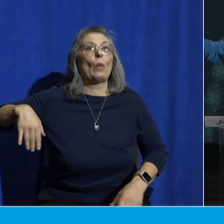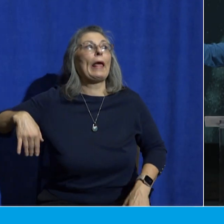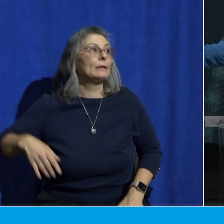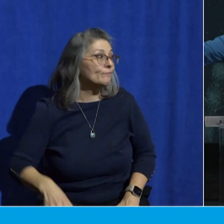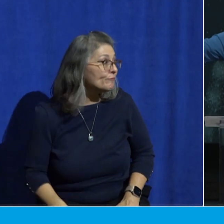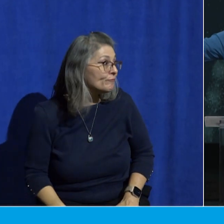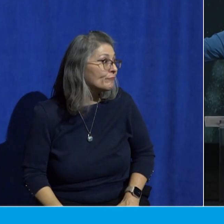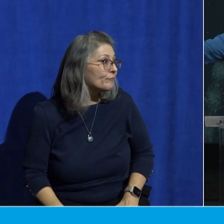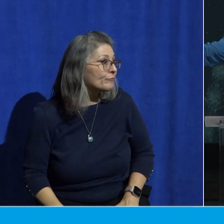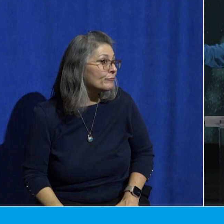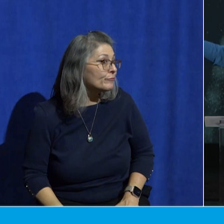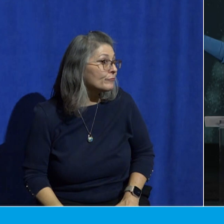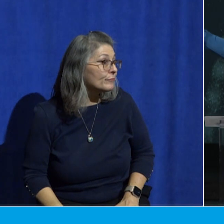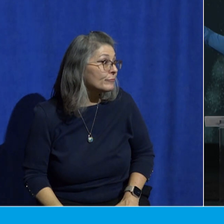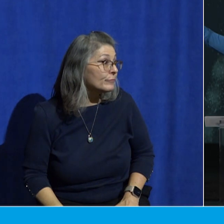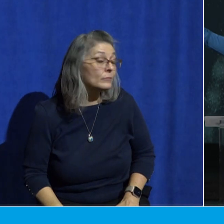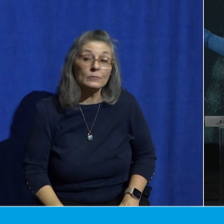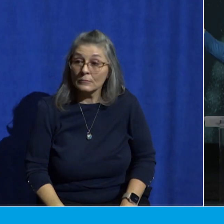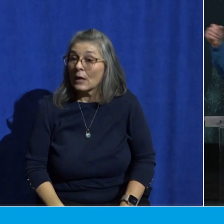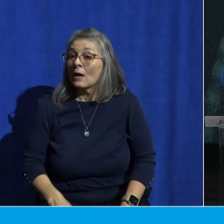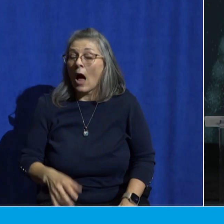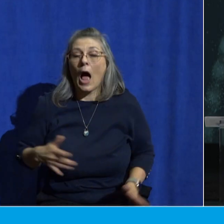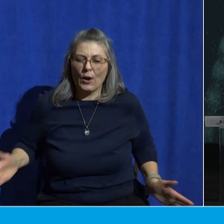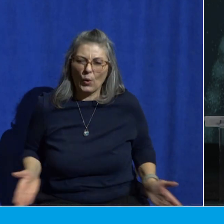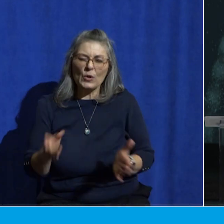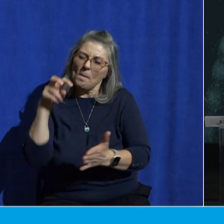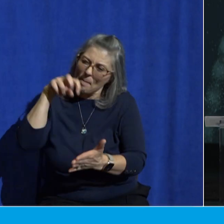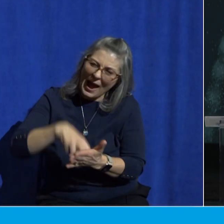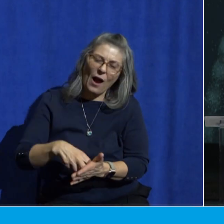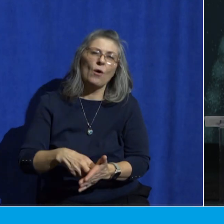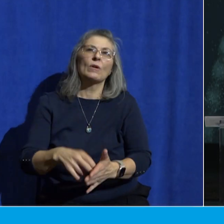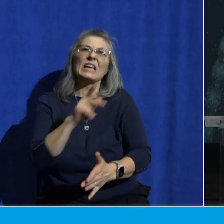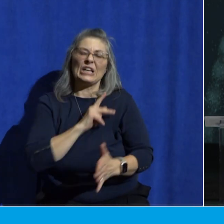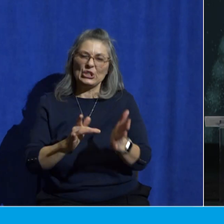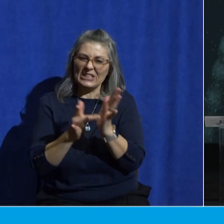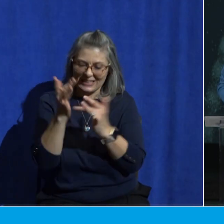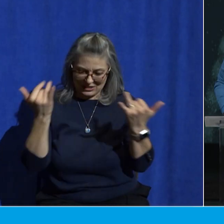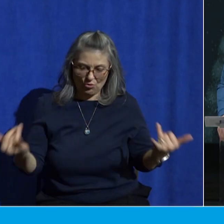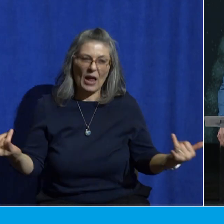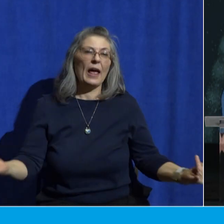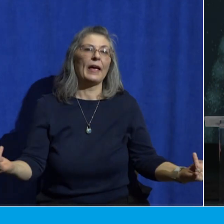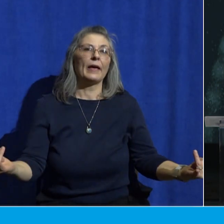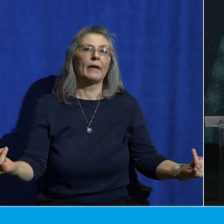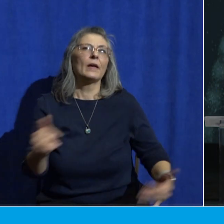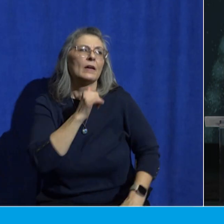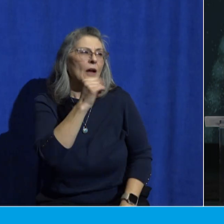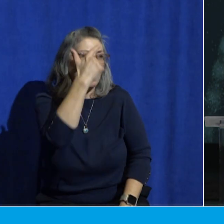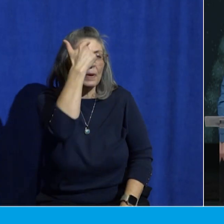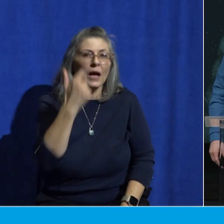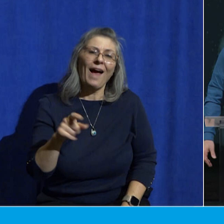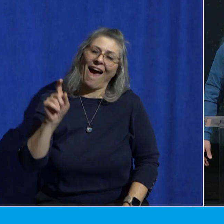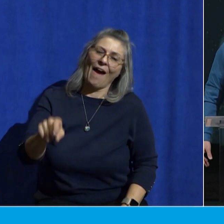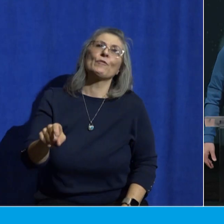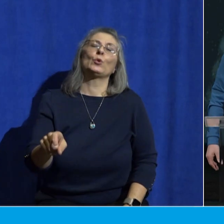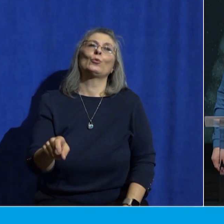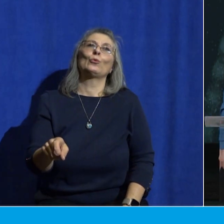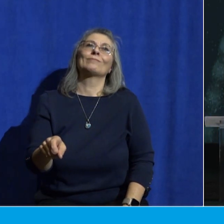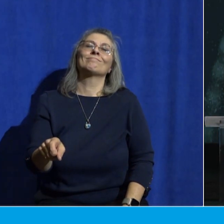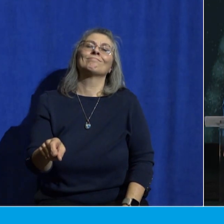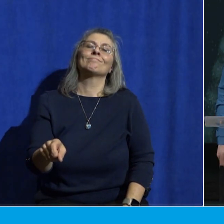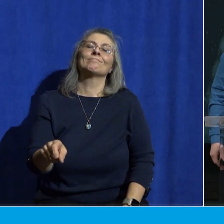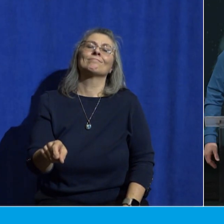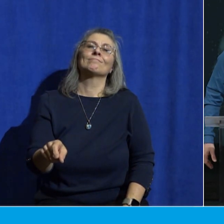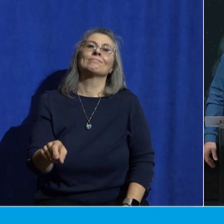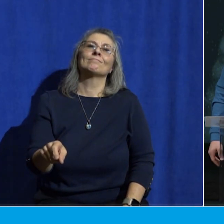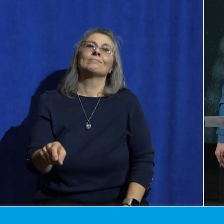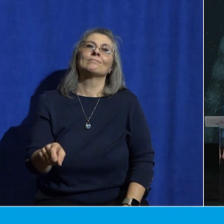And I want to urge you to bow to King Jesus. Follow this, not because you have to, but